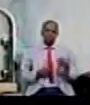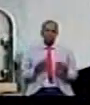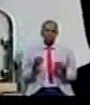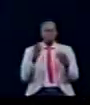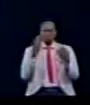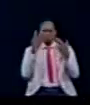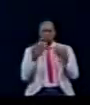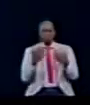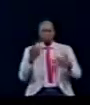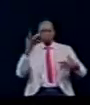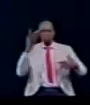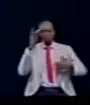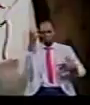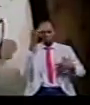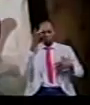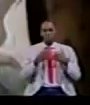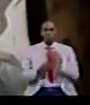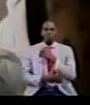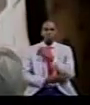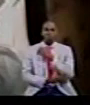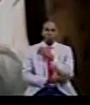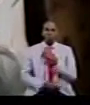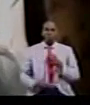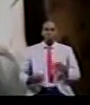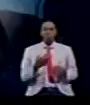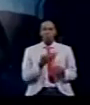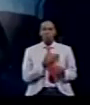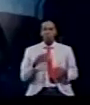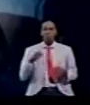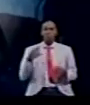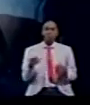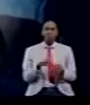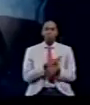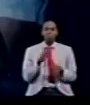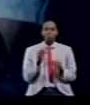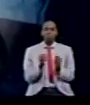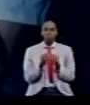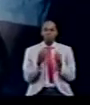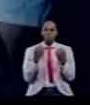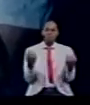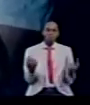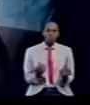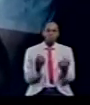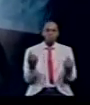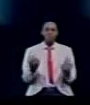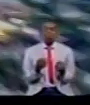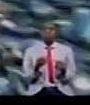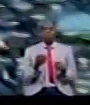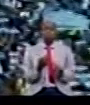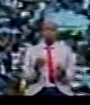Let's call upon the name of the Lord. All those people who have lost hope.